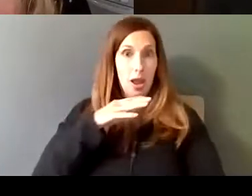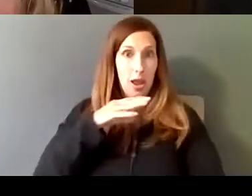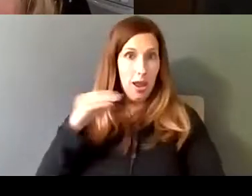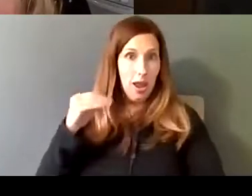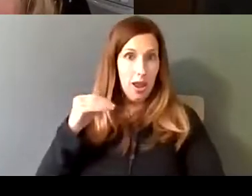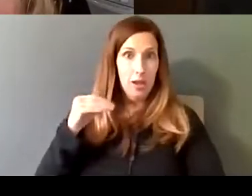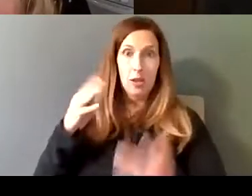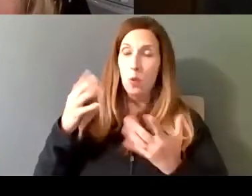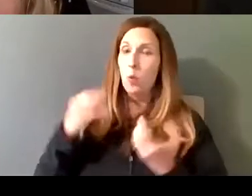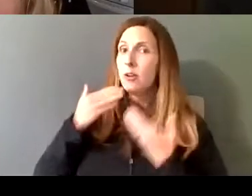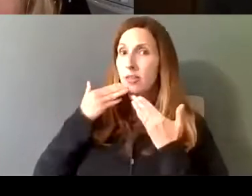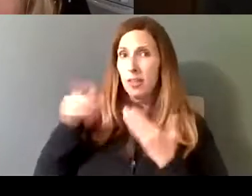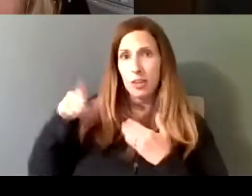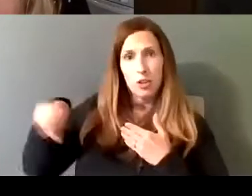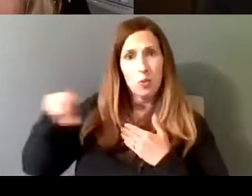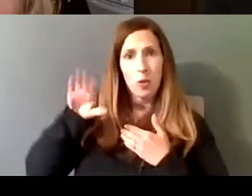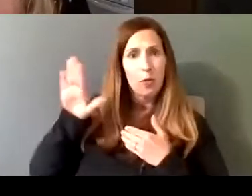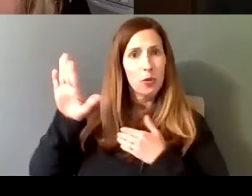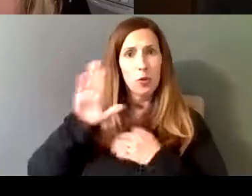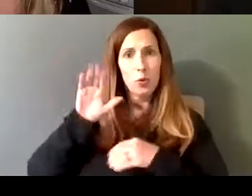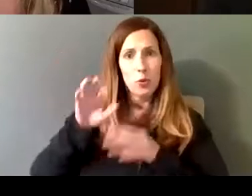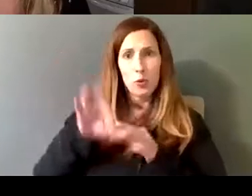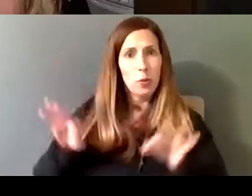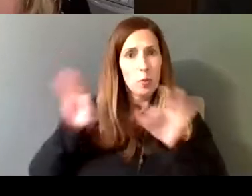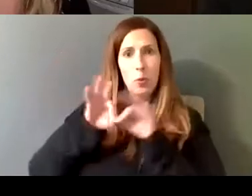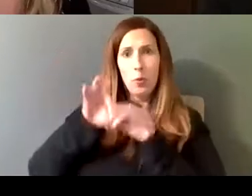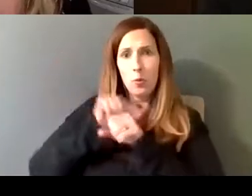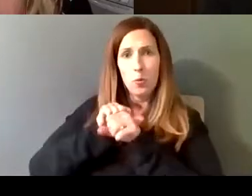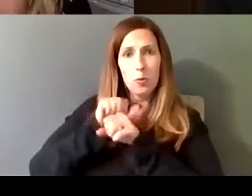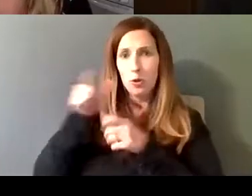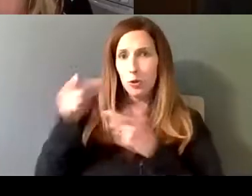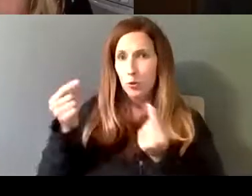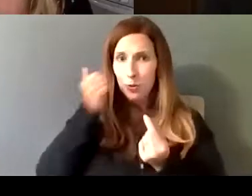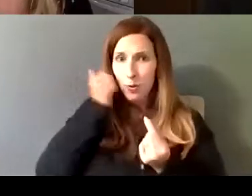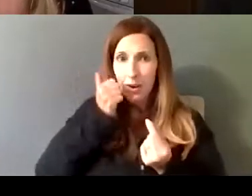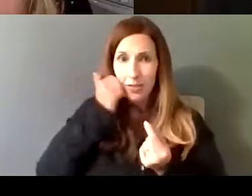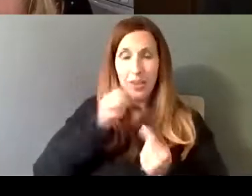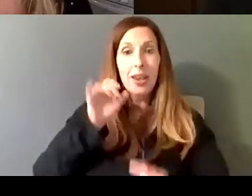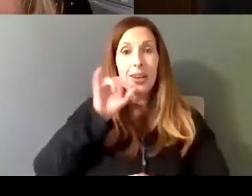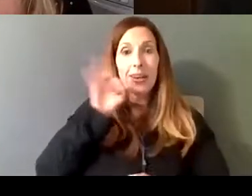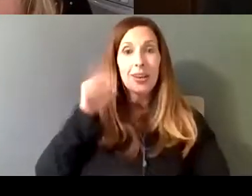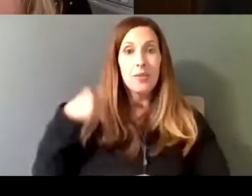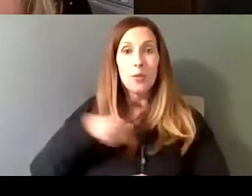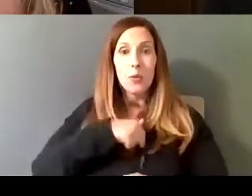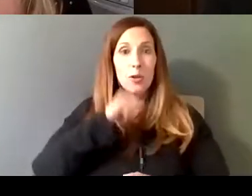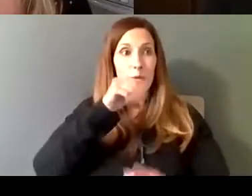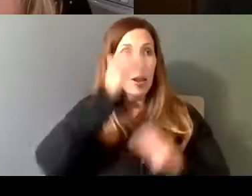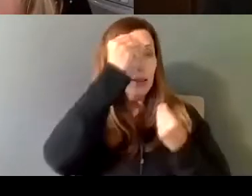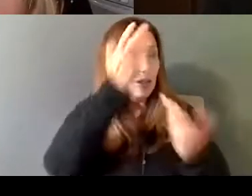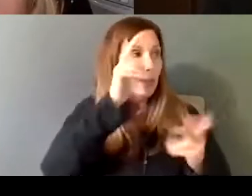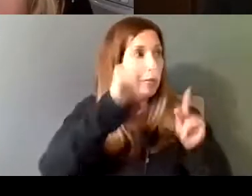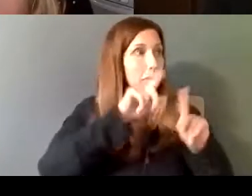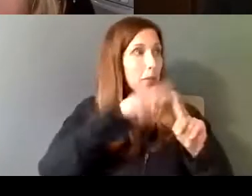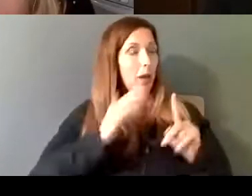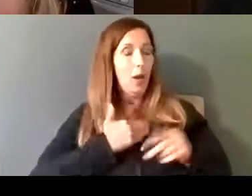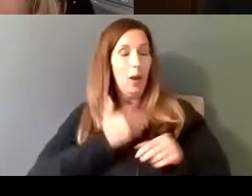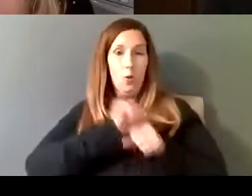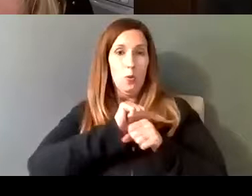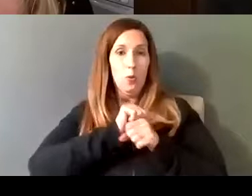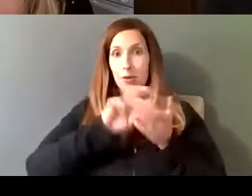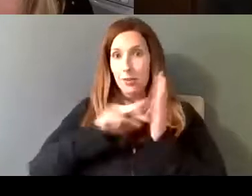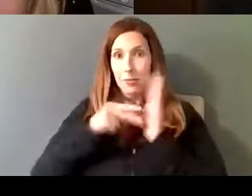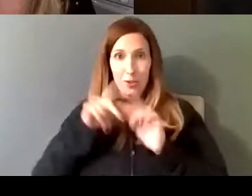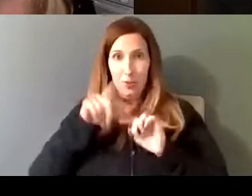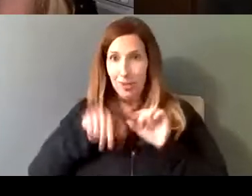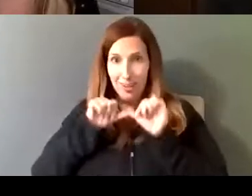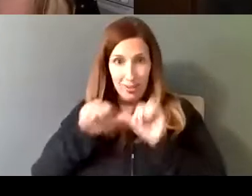you all for the important work that you do every day. If we don't tell people about the work that we're doing, get the word out there, then we don't get to do the important work